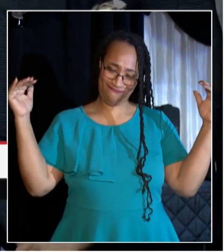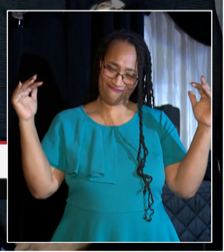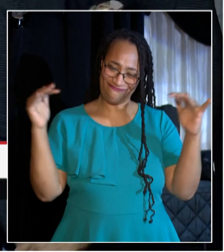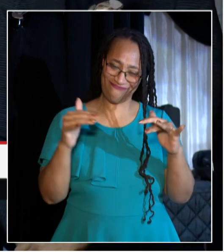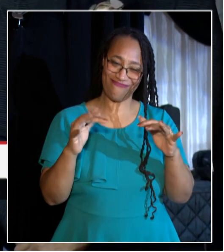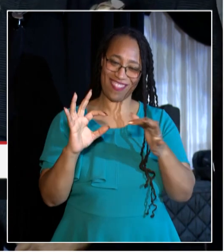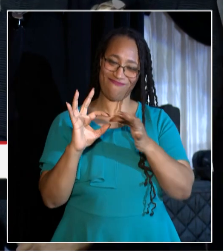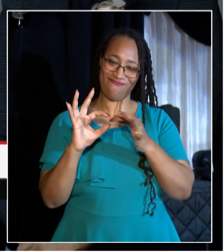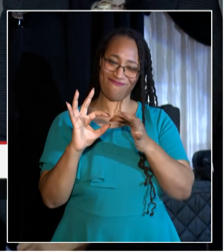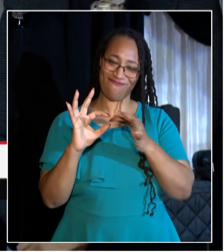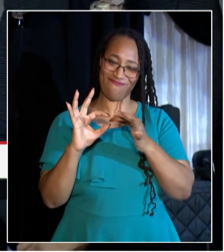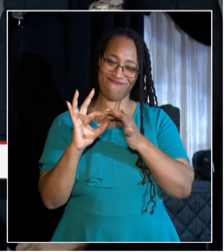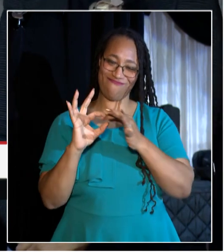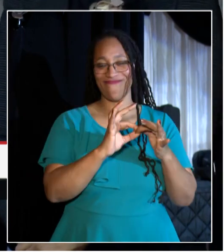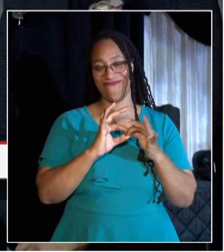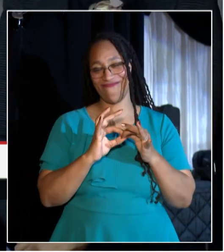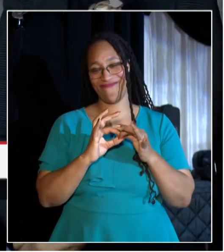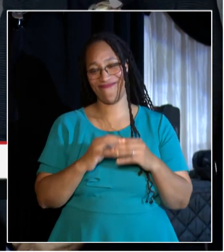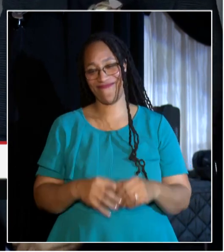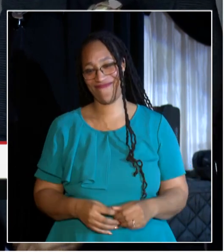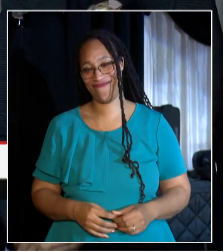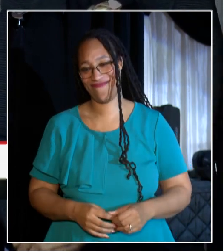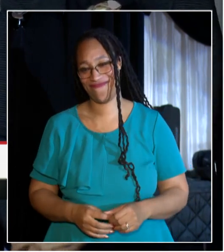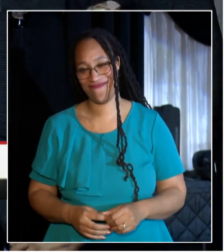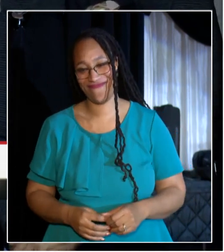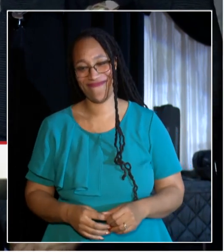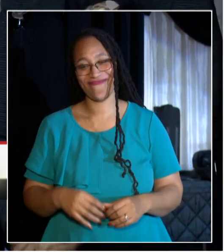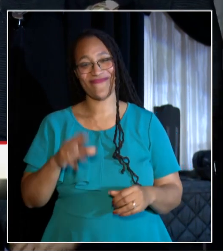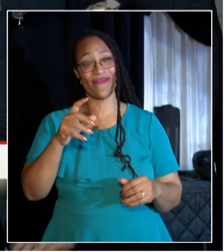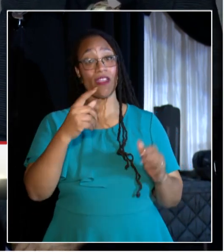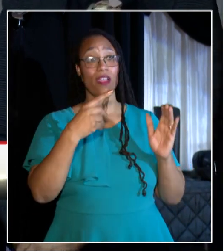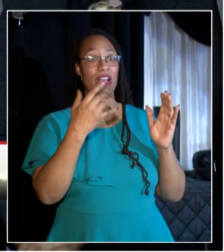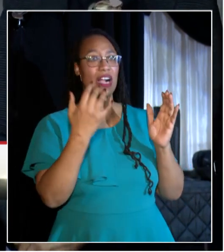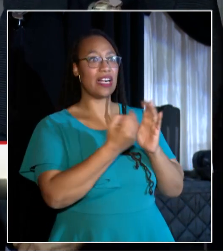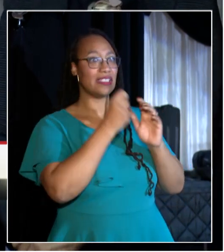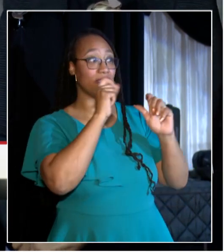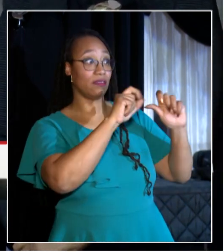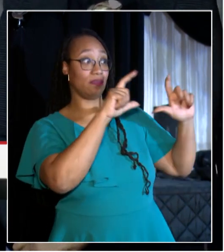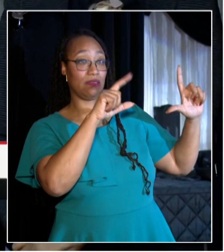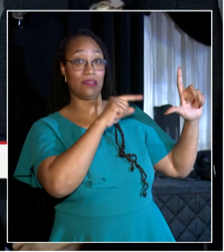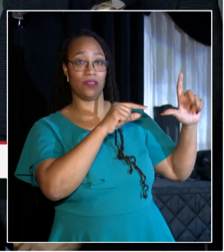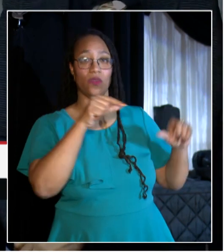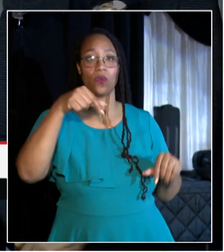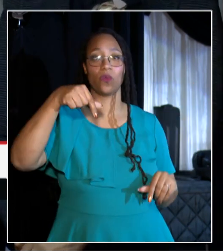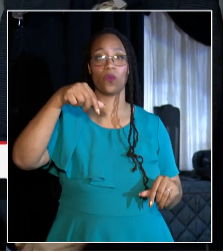more about the events that Mayor Bowser has in store for Blacks in D.C. each